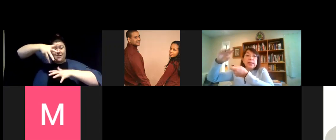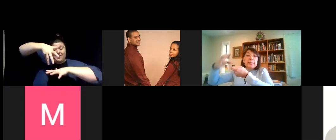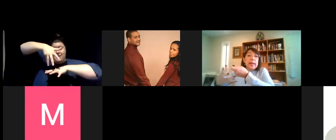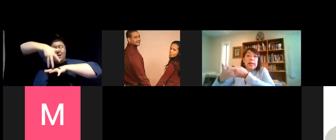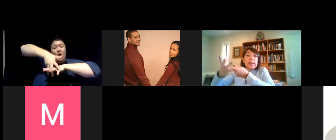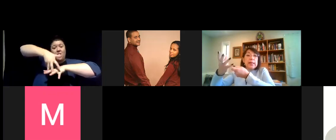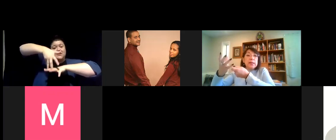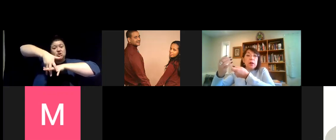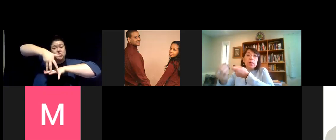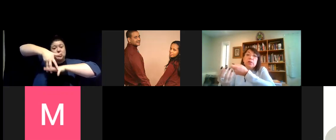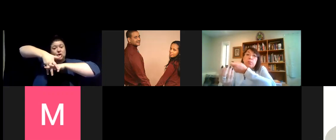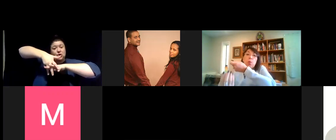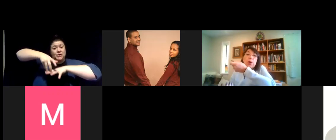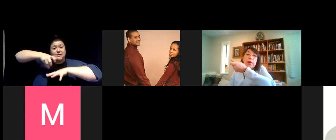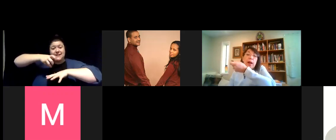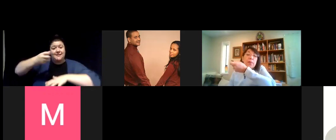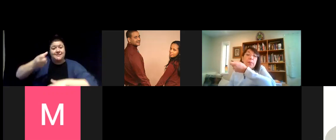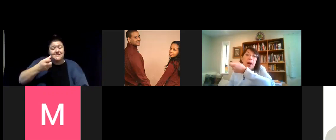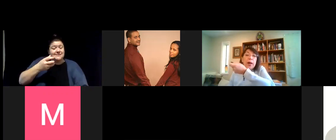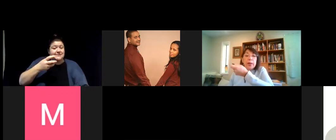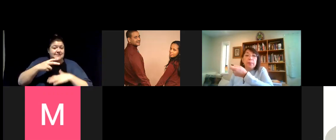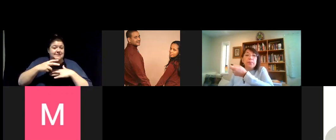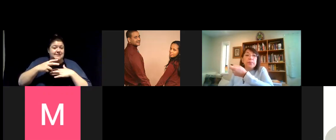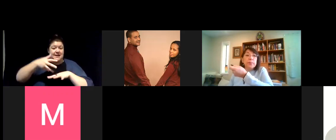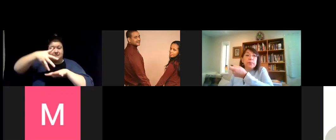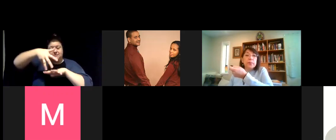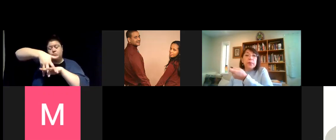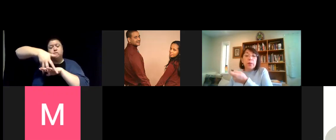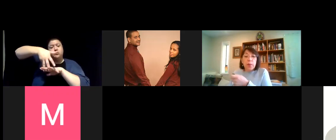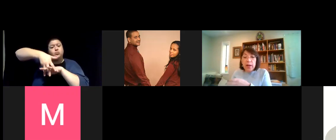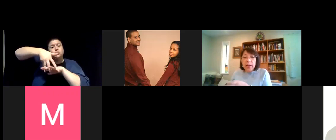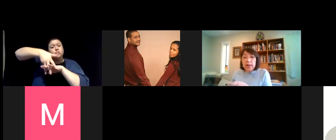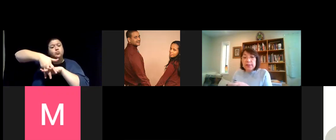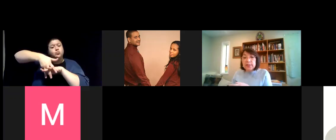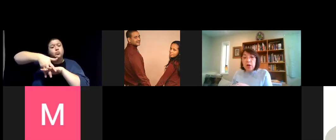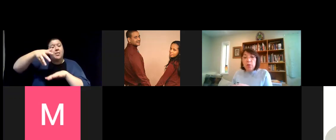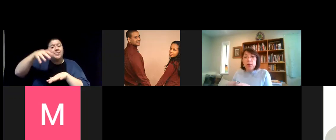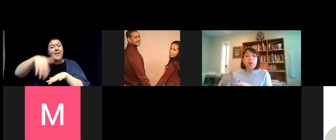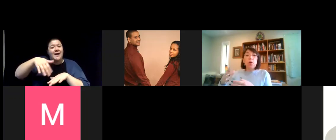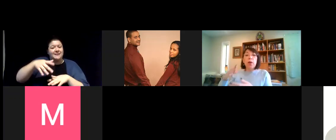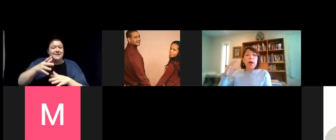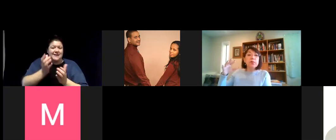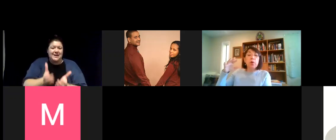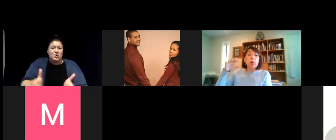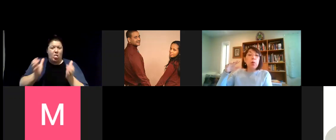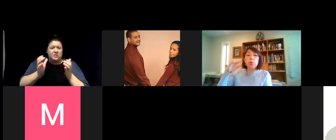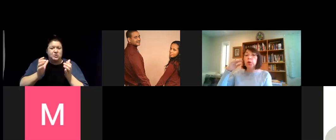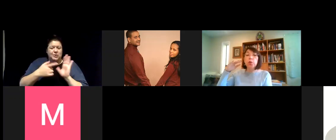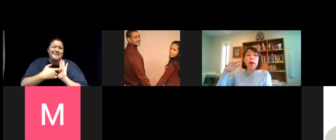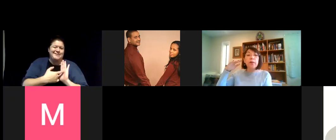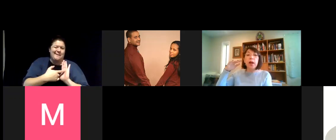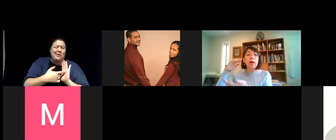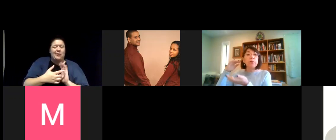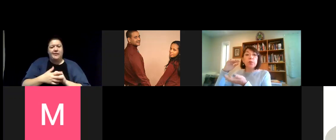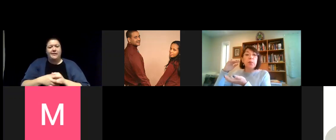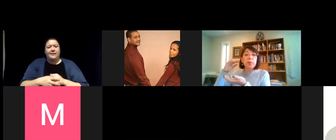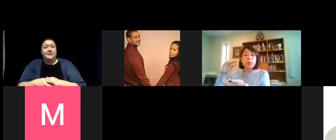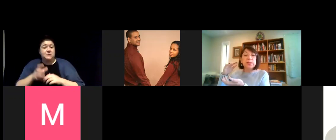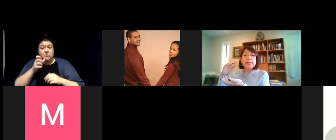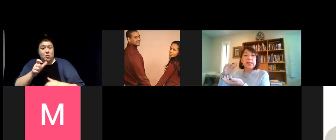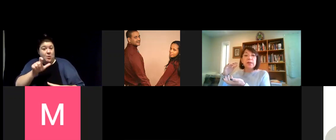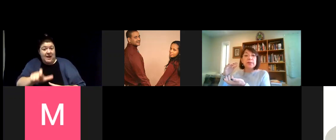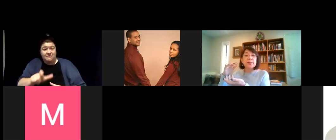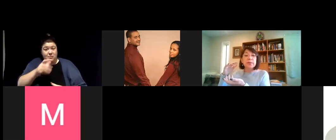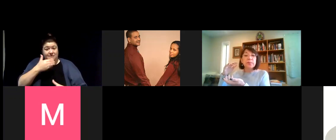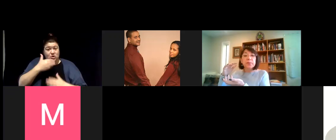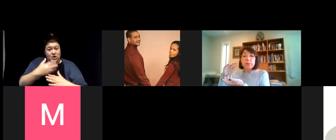but it's not staying in there, it's pouring out the bottom, right? And so you don't have to have good